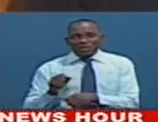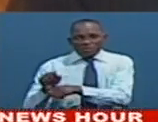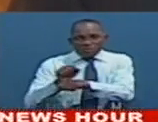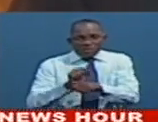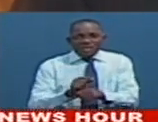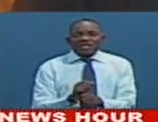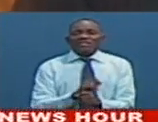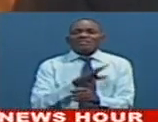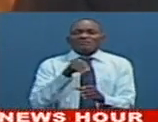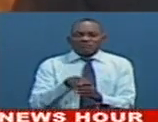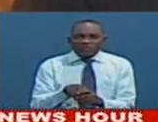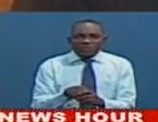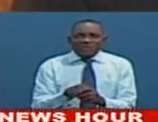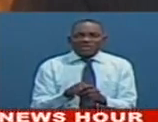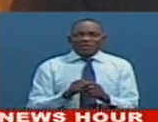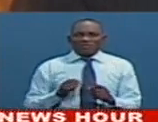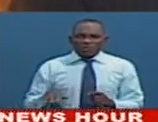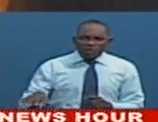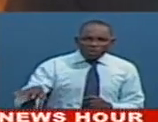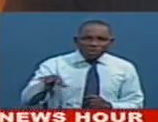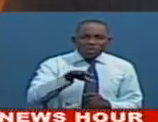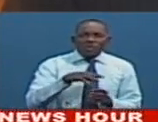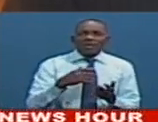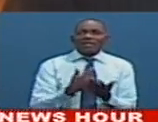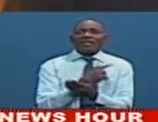involve virtually the entire nation.